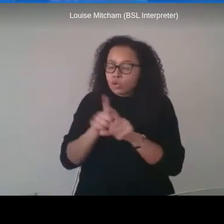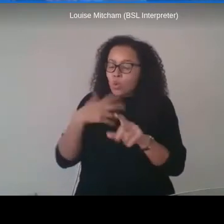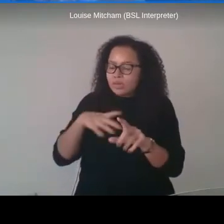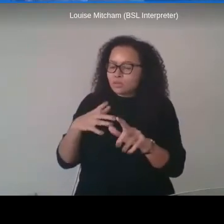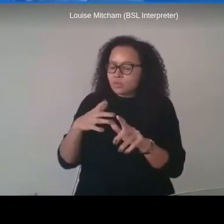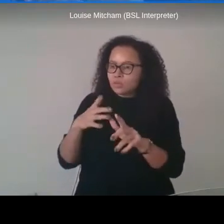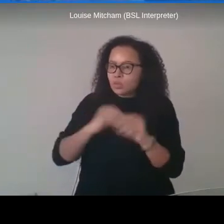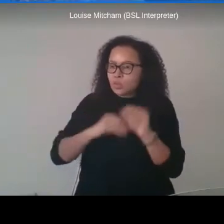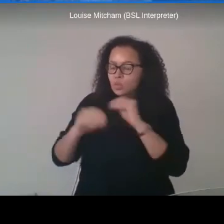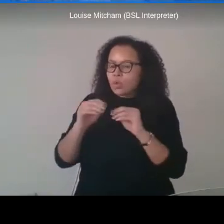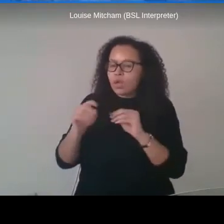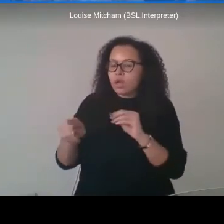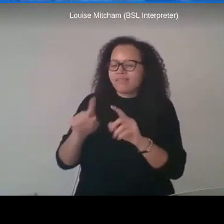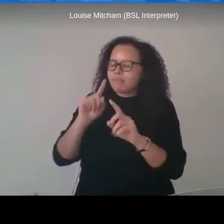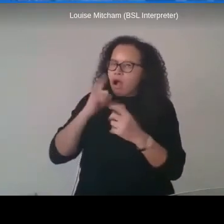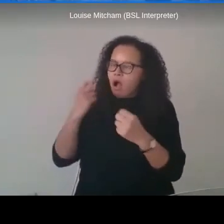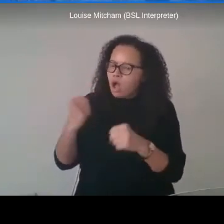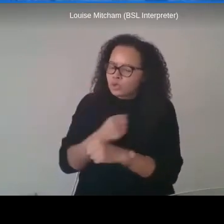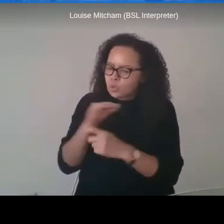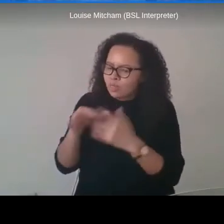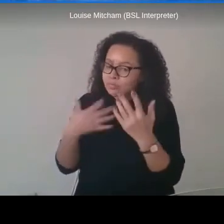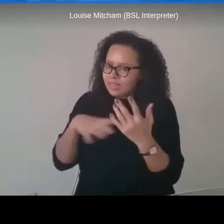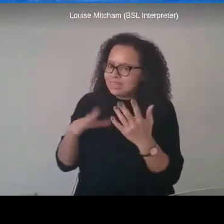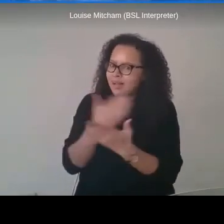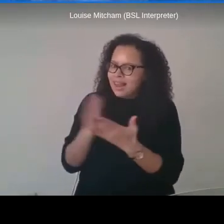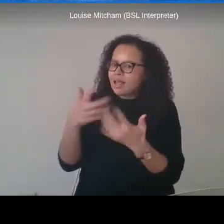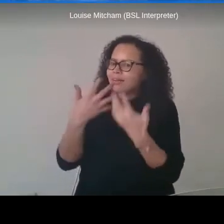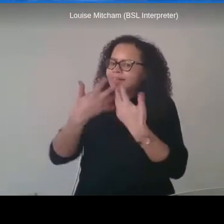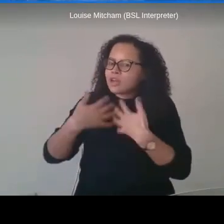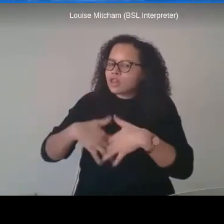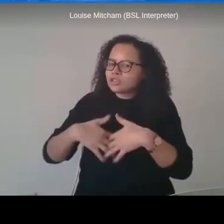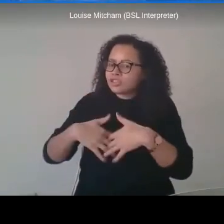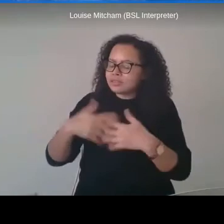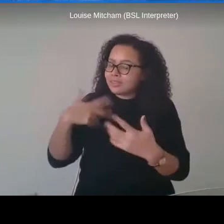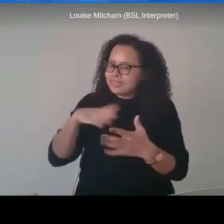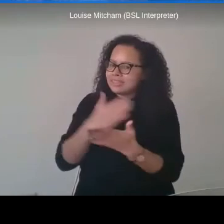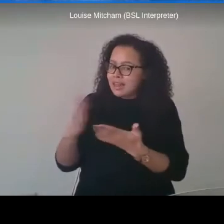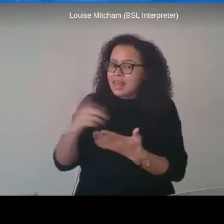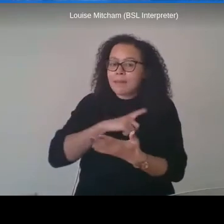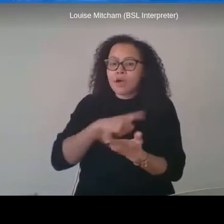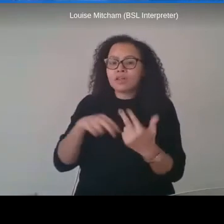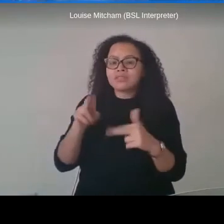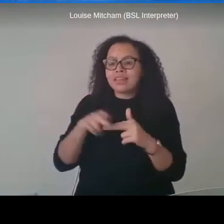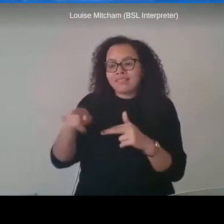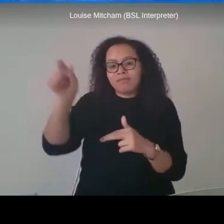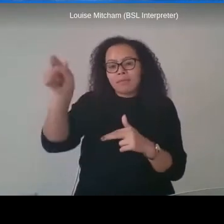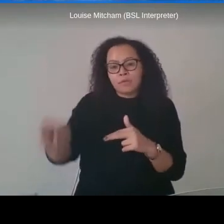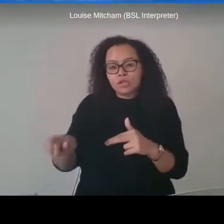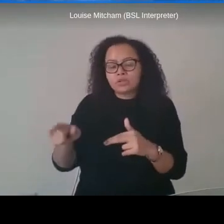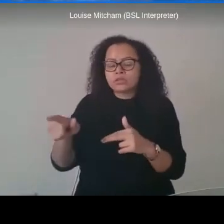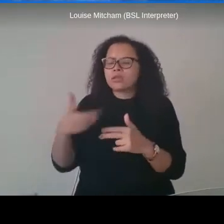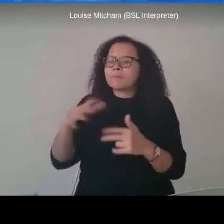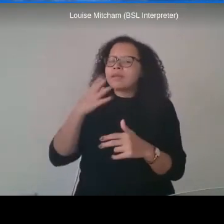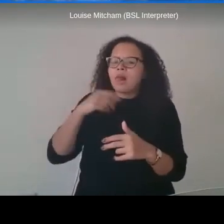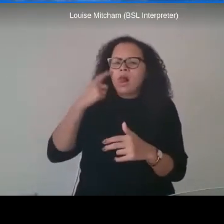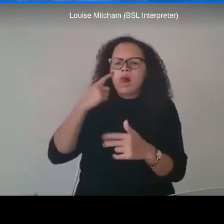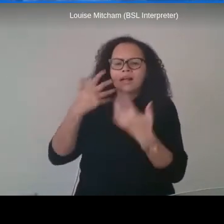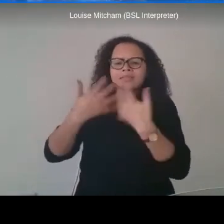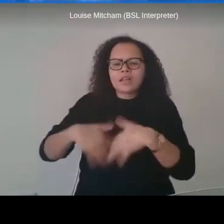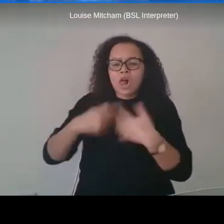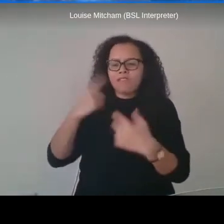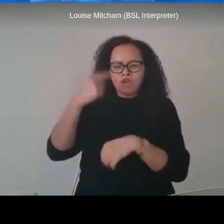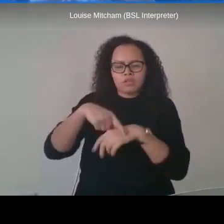thing that you can't do, which I think we touched basis on earlier, is if the user does have a bad user experience with technology that first